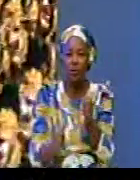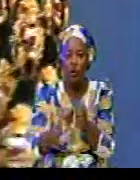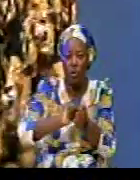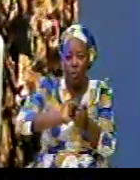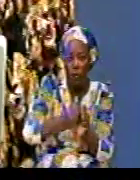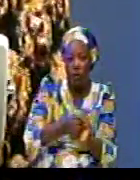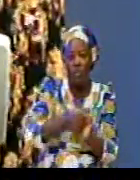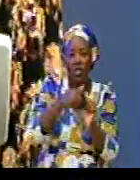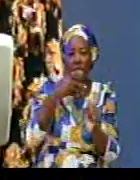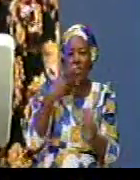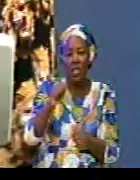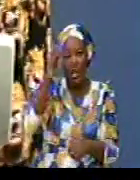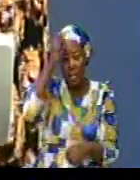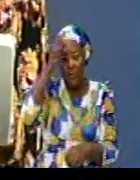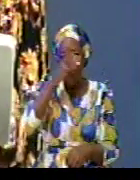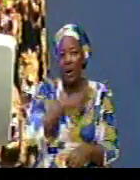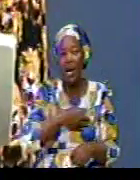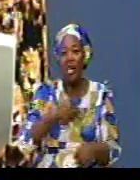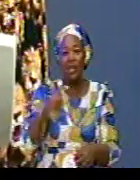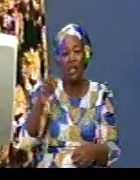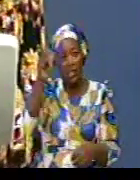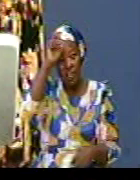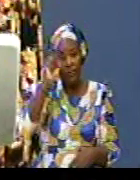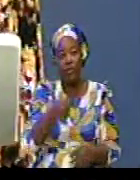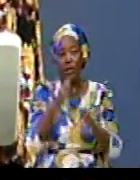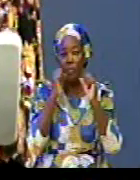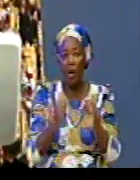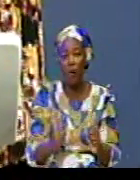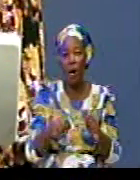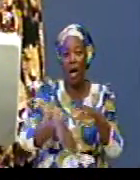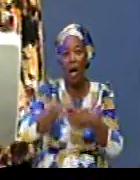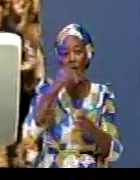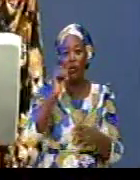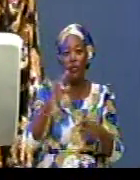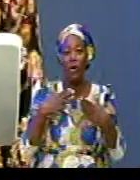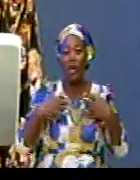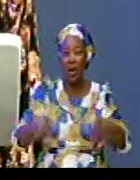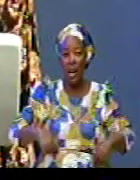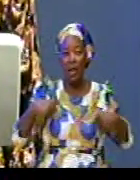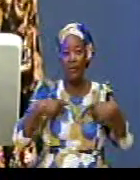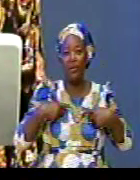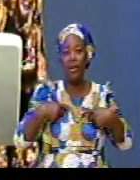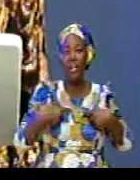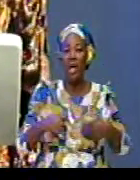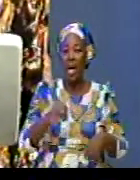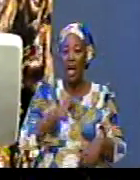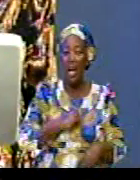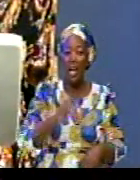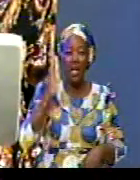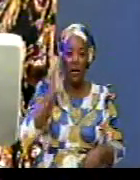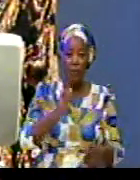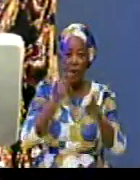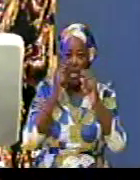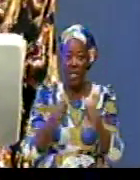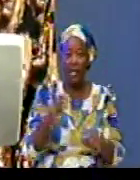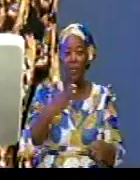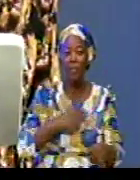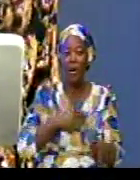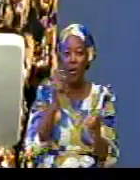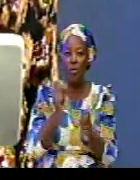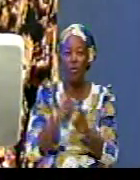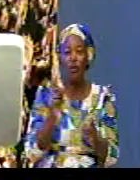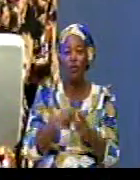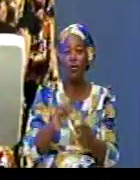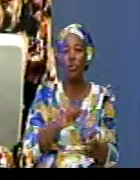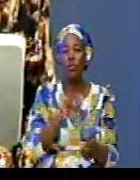The word that crushes the devil and the devil's power out of your life,